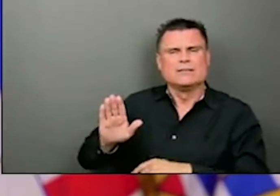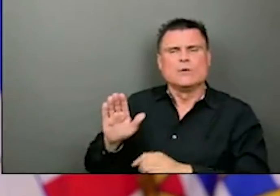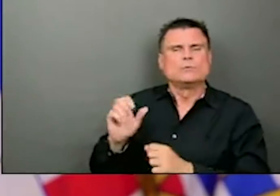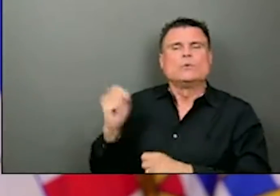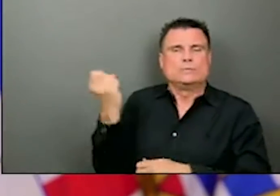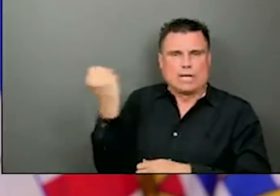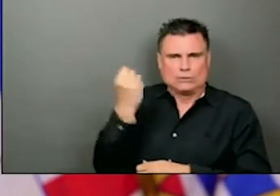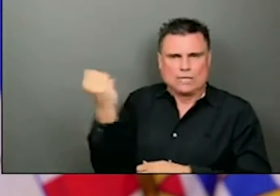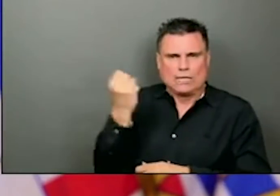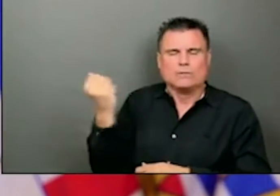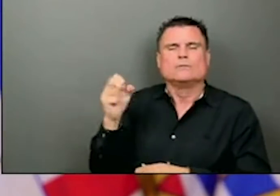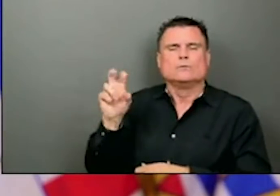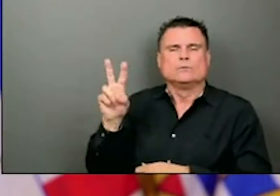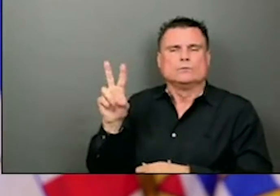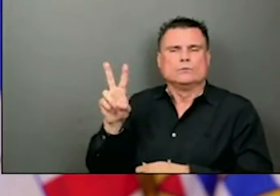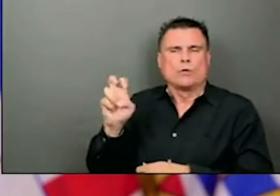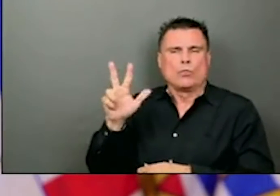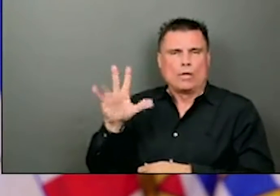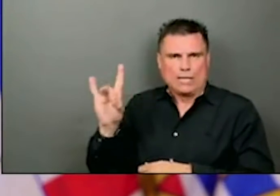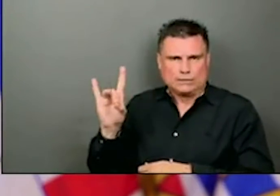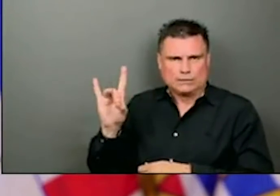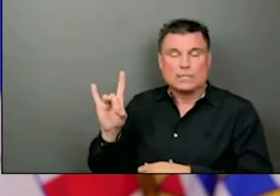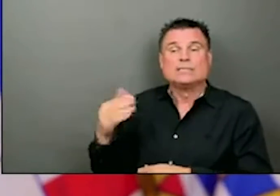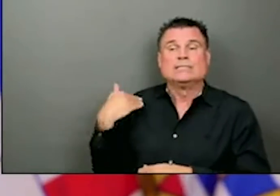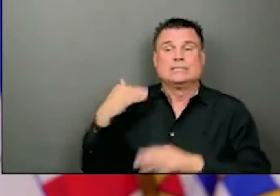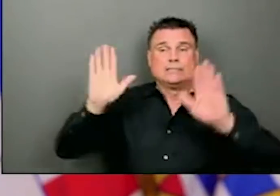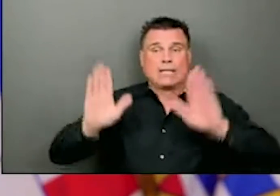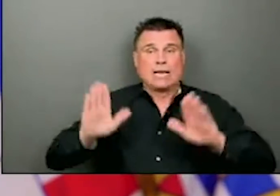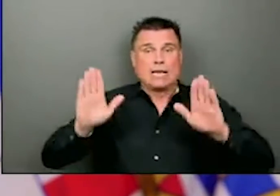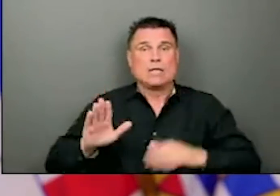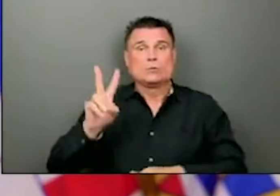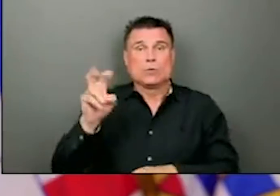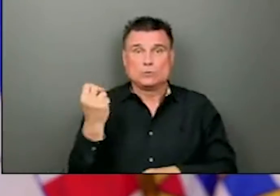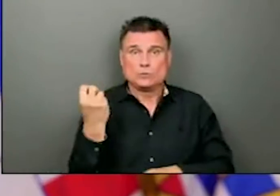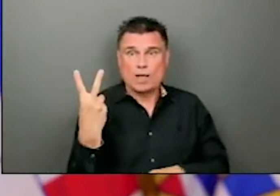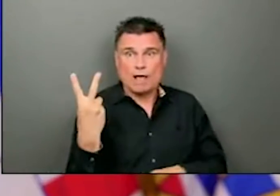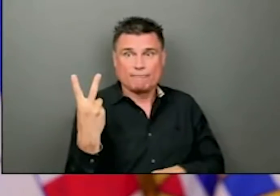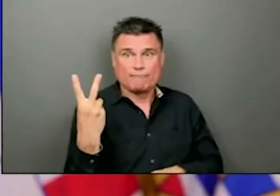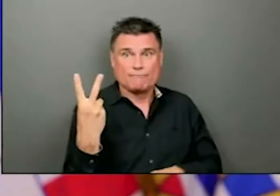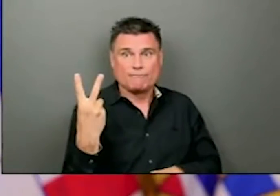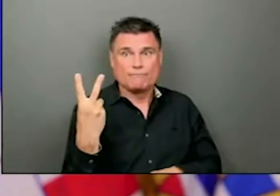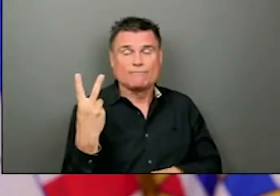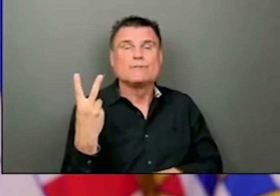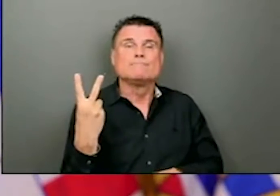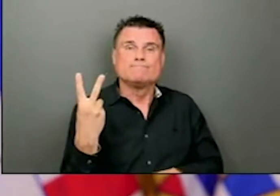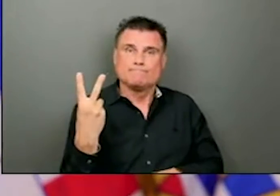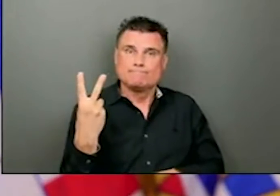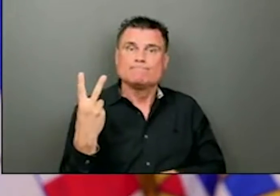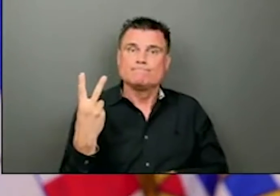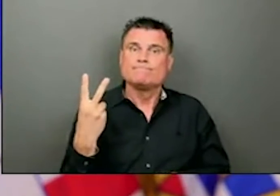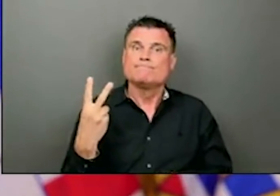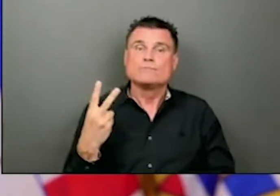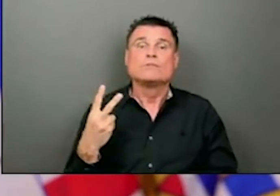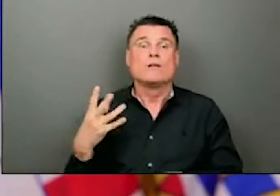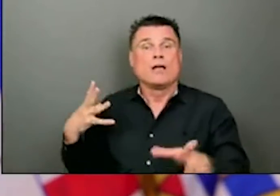brings our total to 708 new cases over the past weekend, and